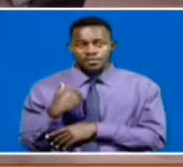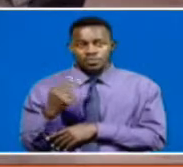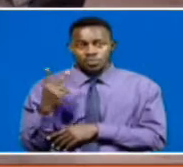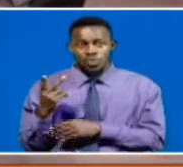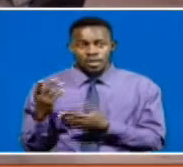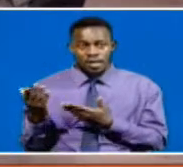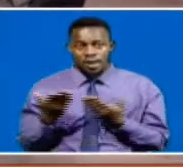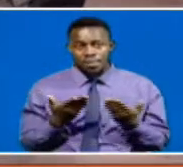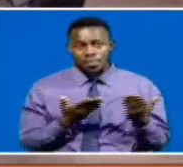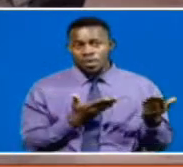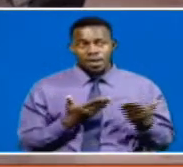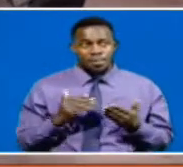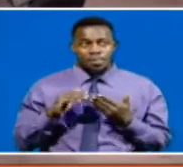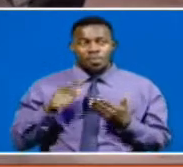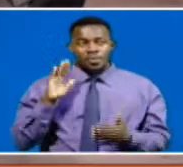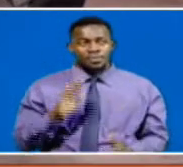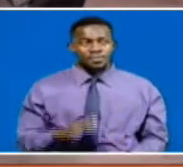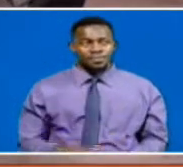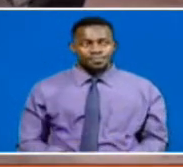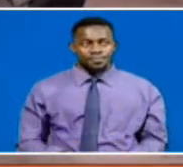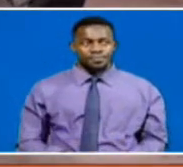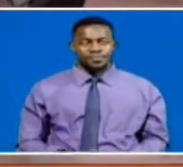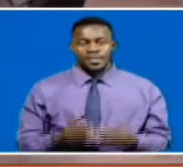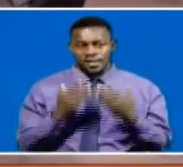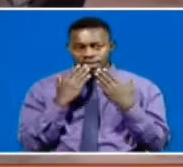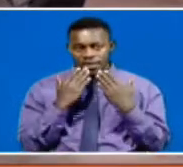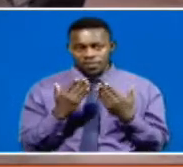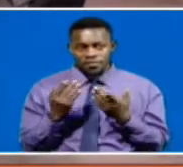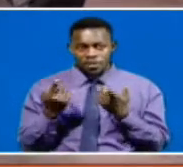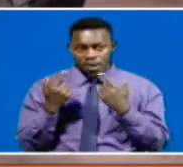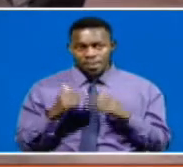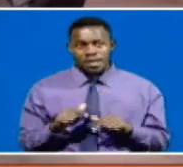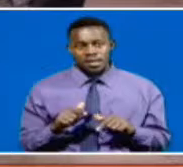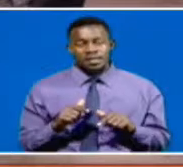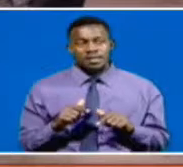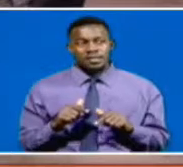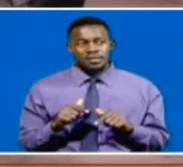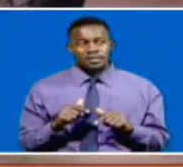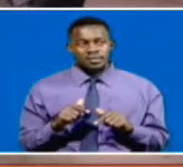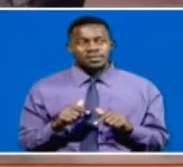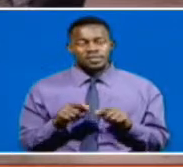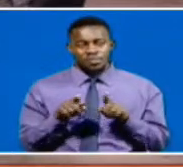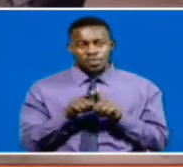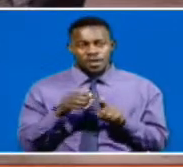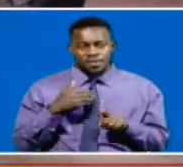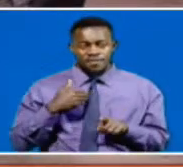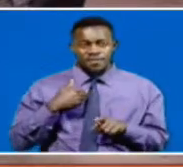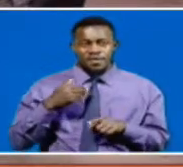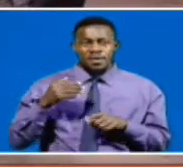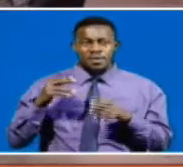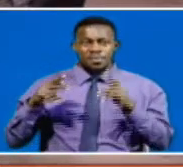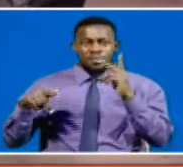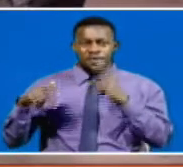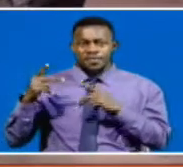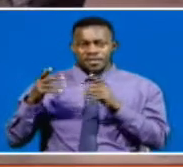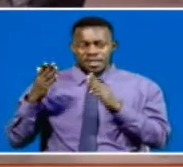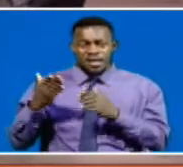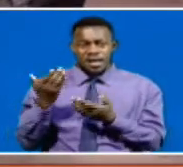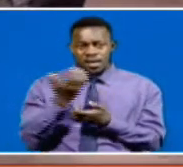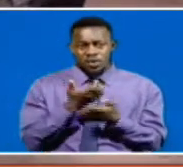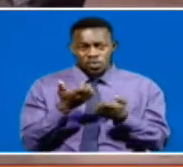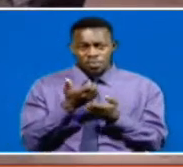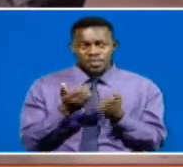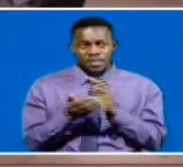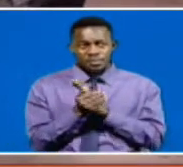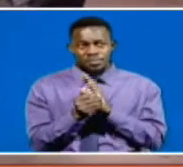Karibu sana. It's a pleasure to have you with us. Thank you, sir. Thank you for making time. Equally joined by Professor Eksen Iraki, an economist.